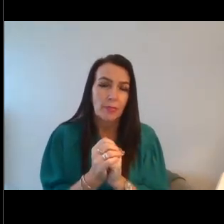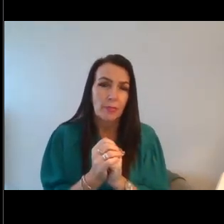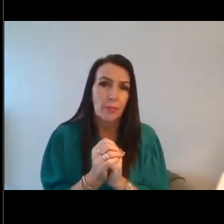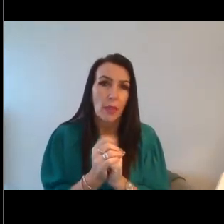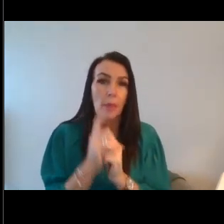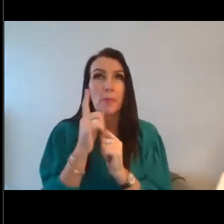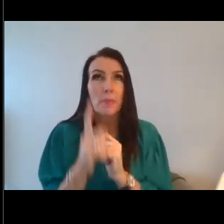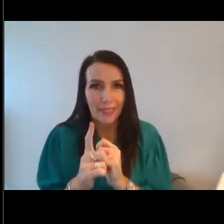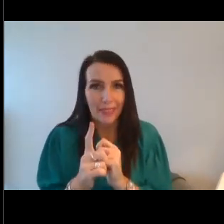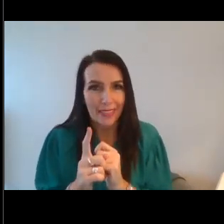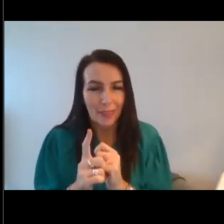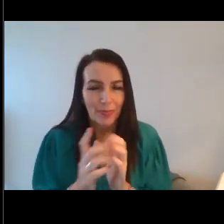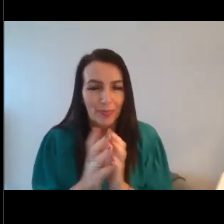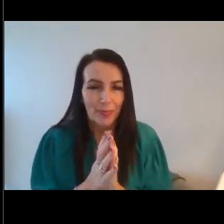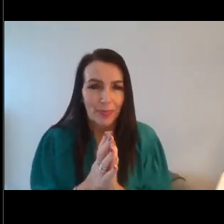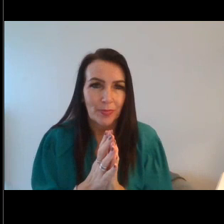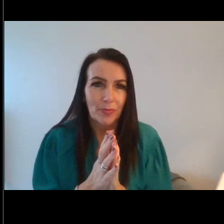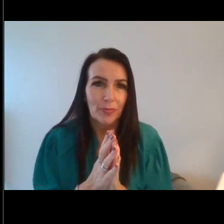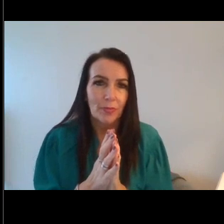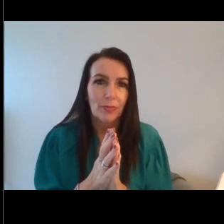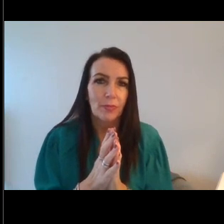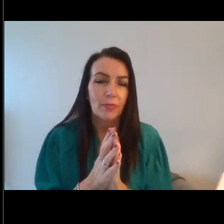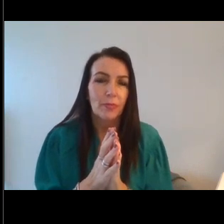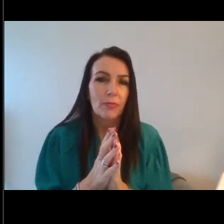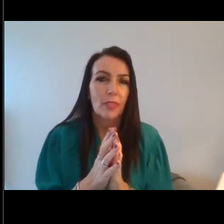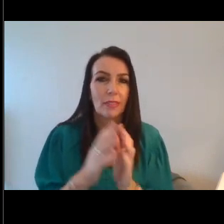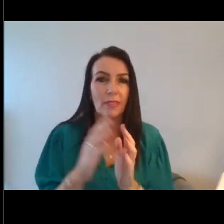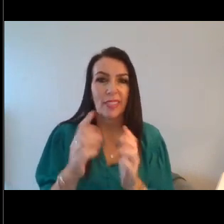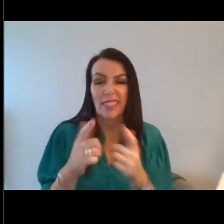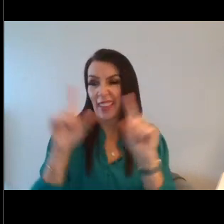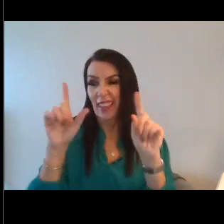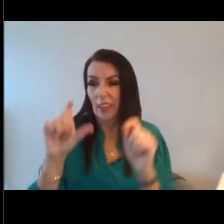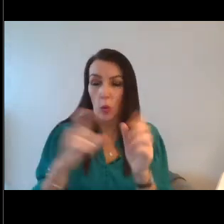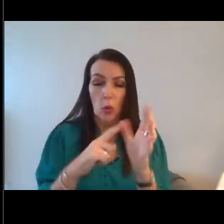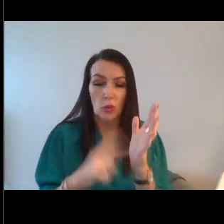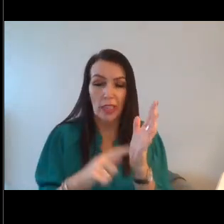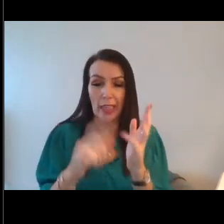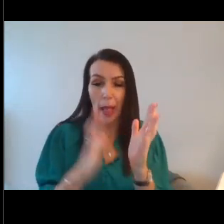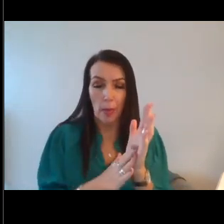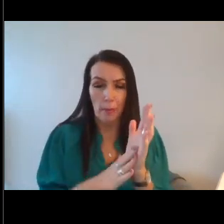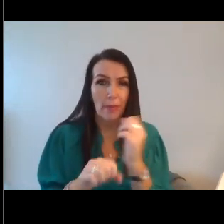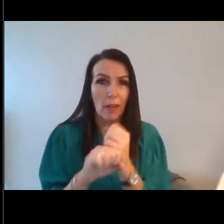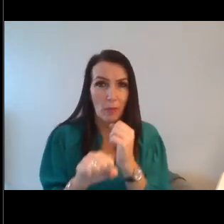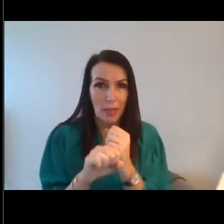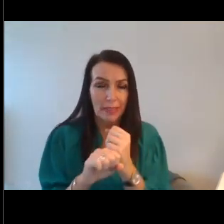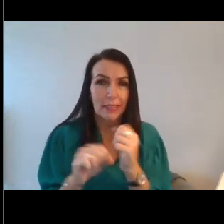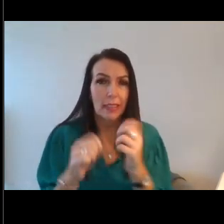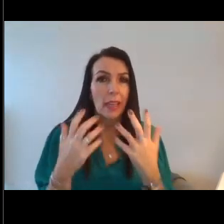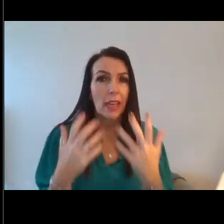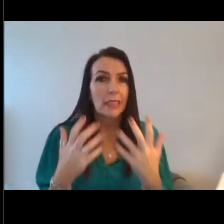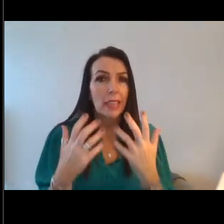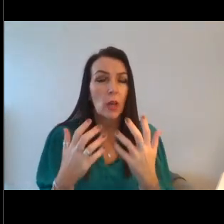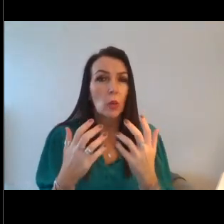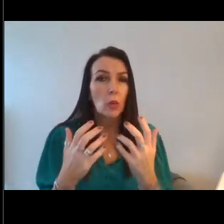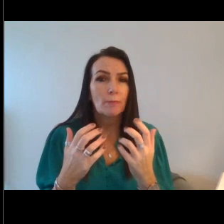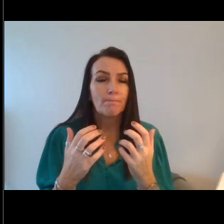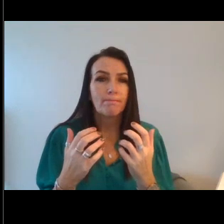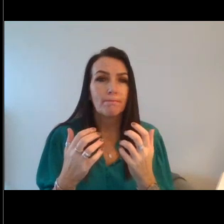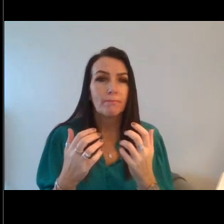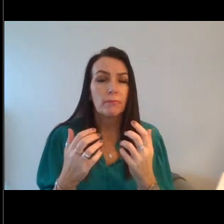However, the mood music, and this is coming from people like Lord Callanan in the government, they are now, whilst there's not expected